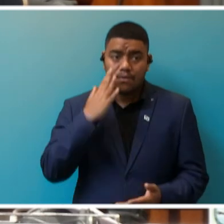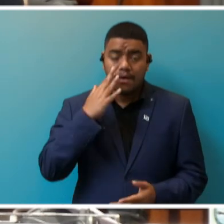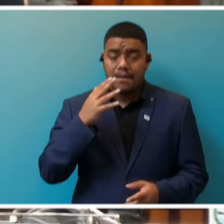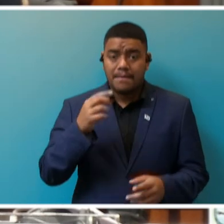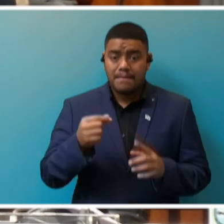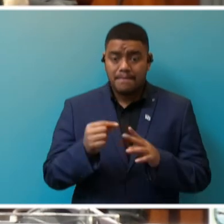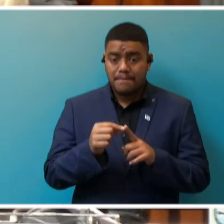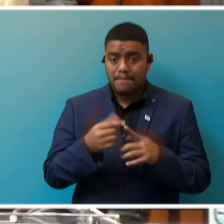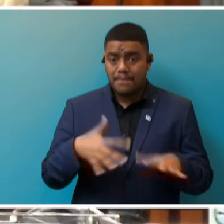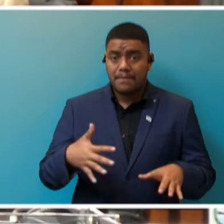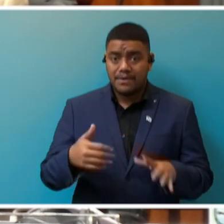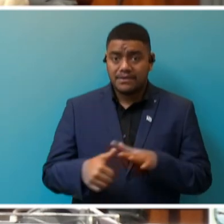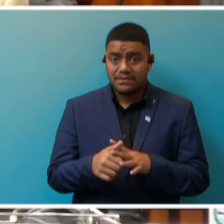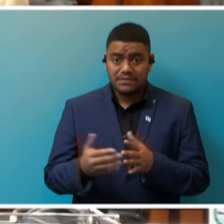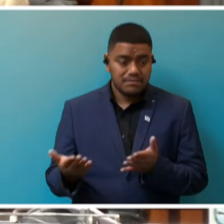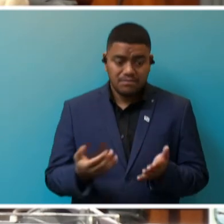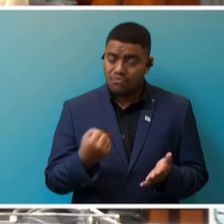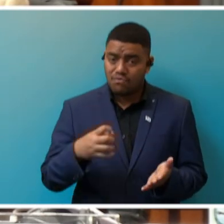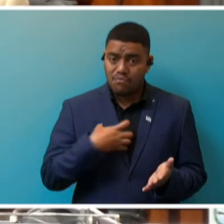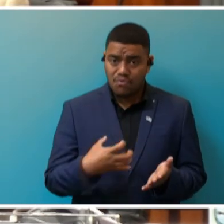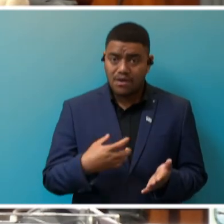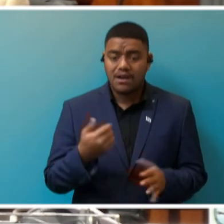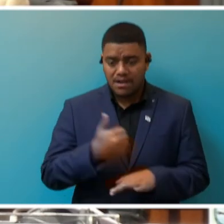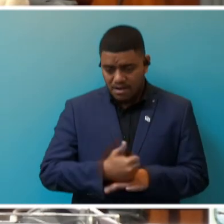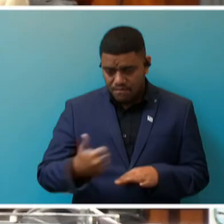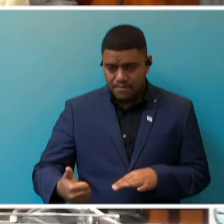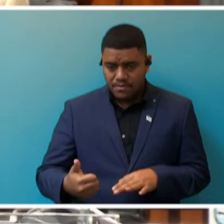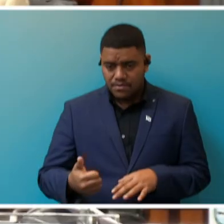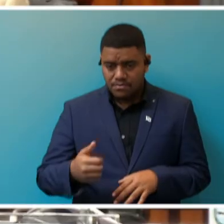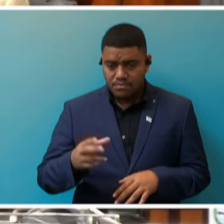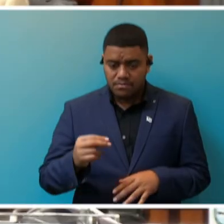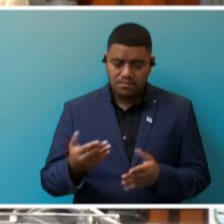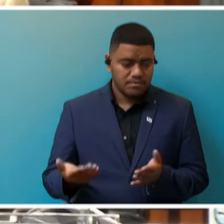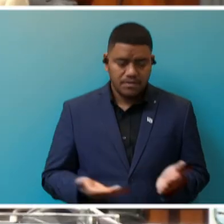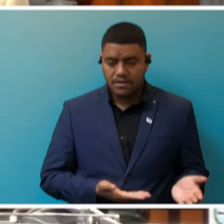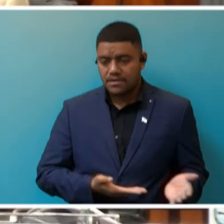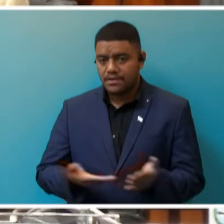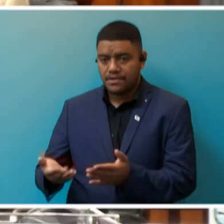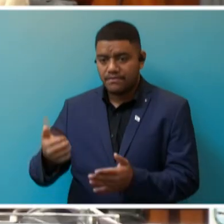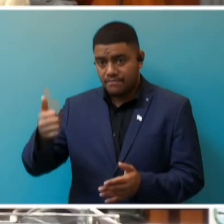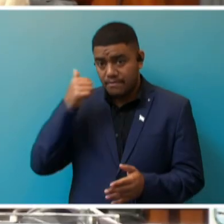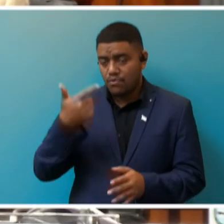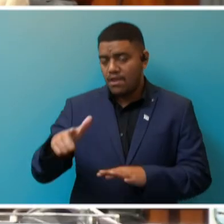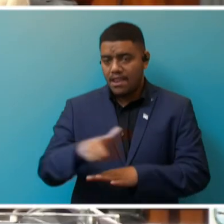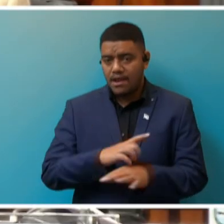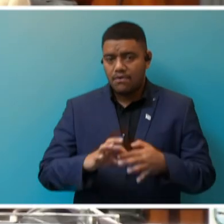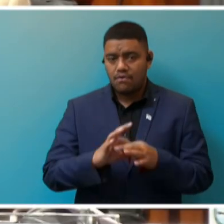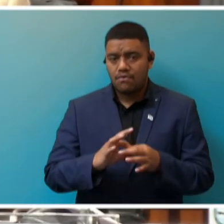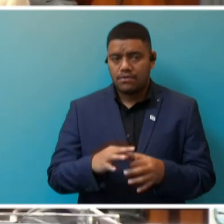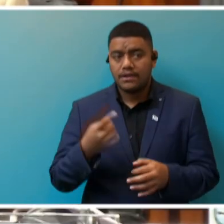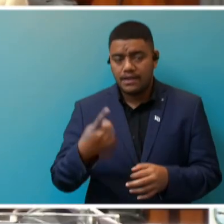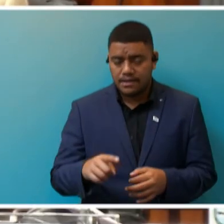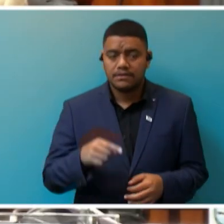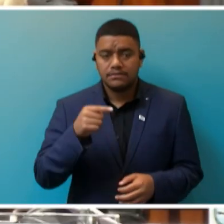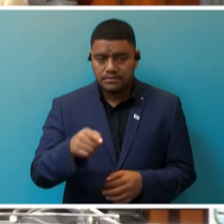longer exists, it's only right that government would return it back to the landowners. And so